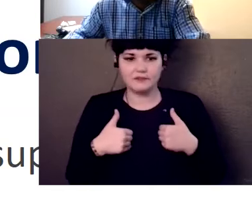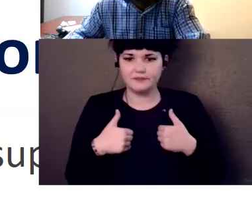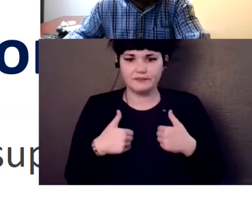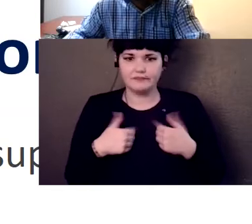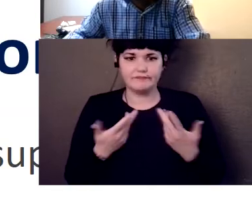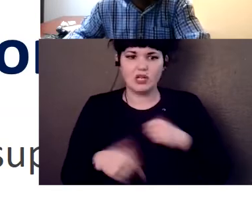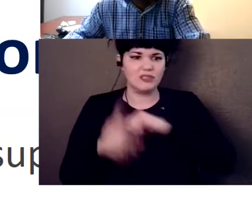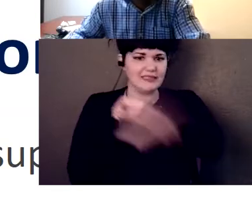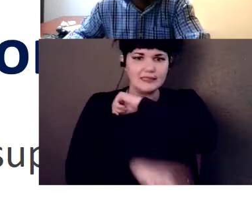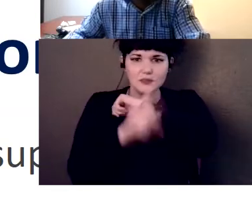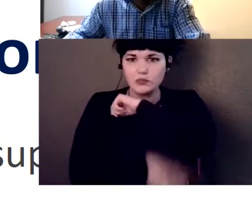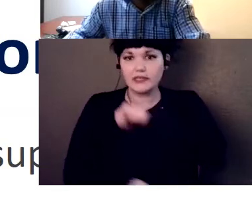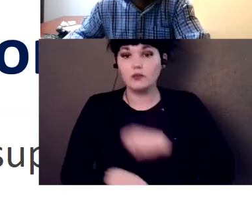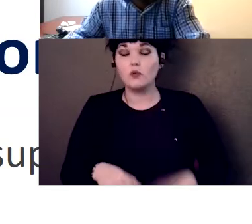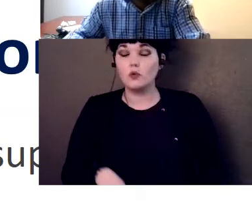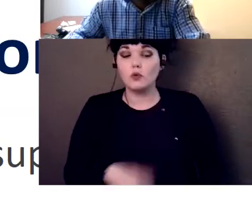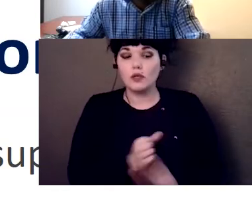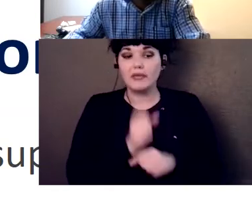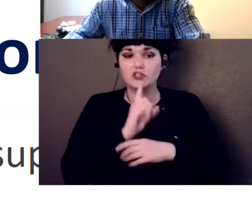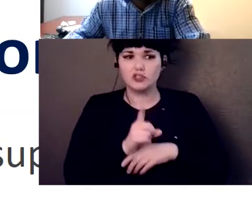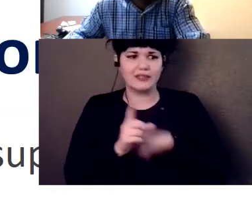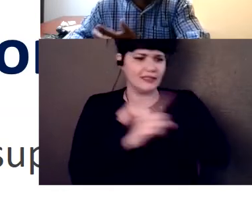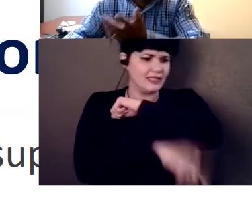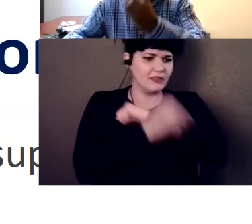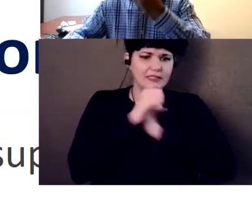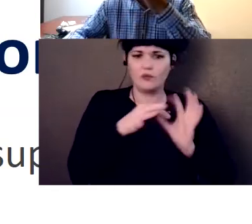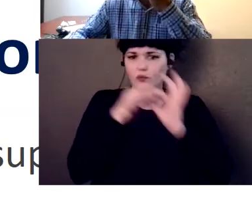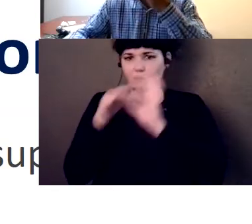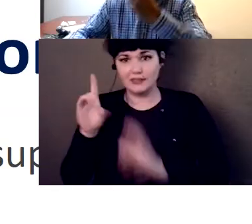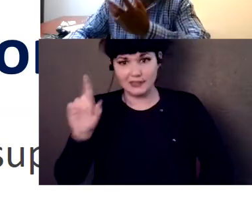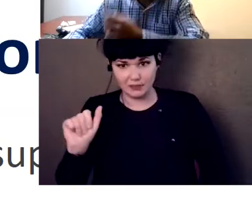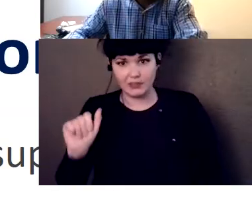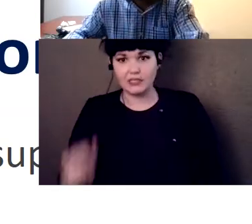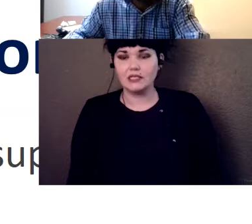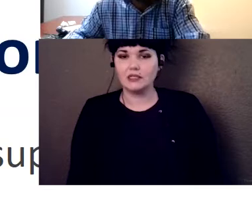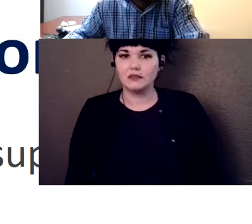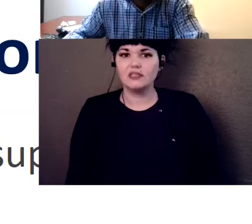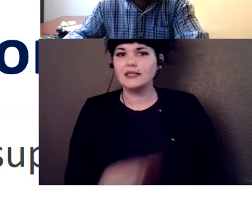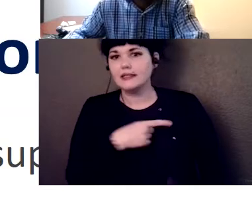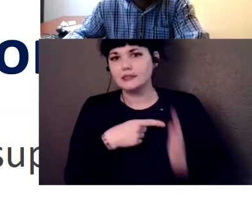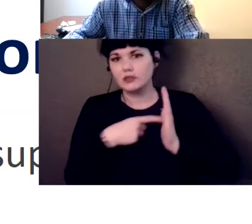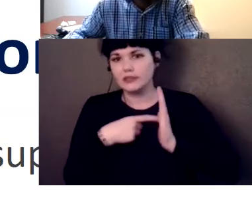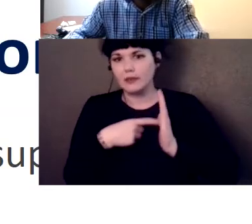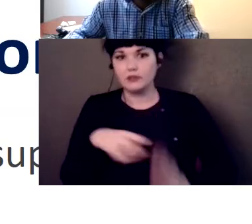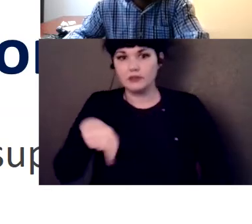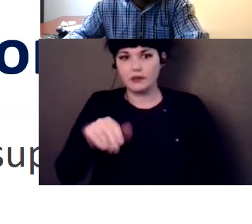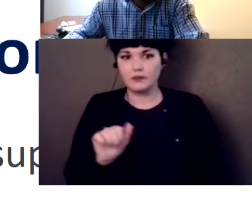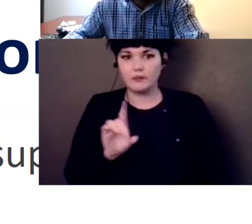things that are not related to the disability. And these are some examples. So PAD